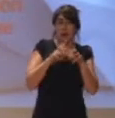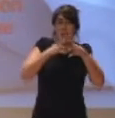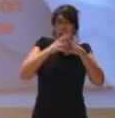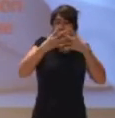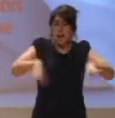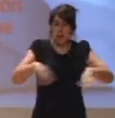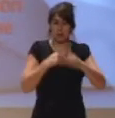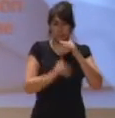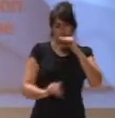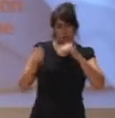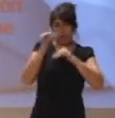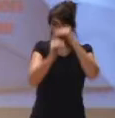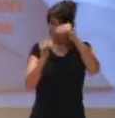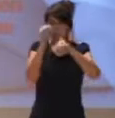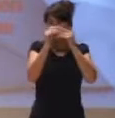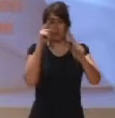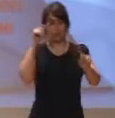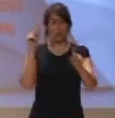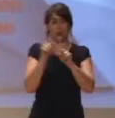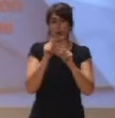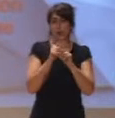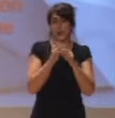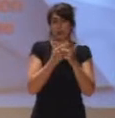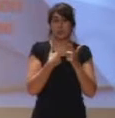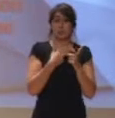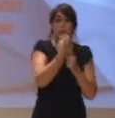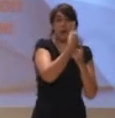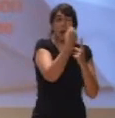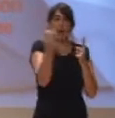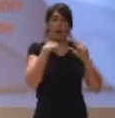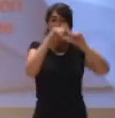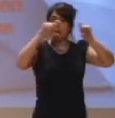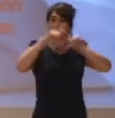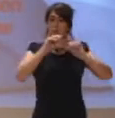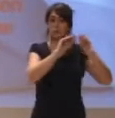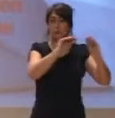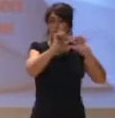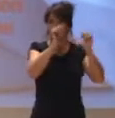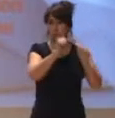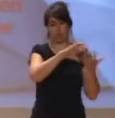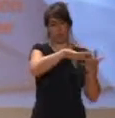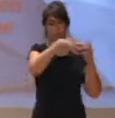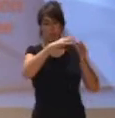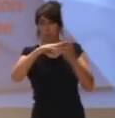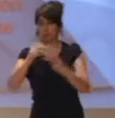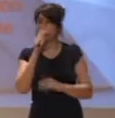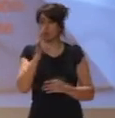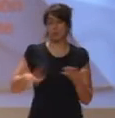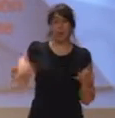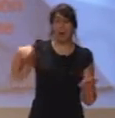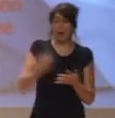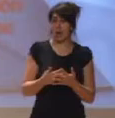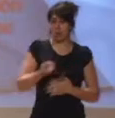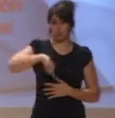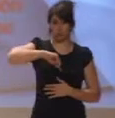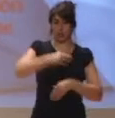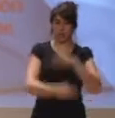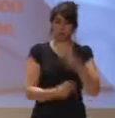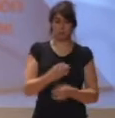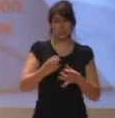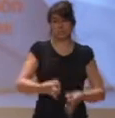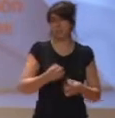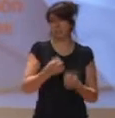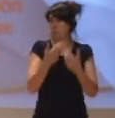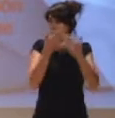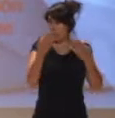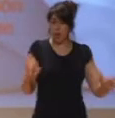can escalate this architecture to have an architecture oriented towards the different company models. So far,